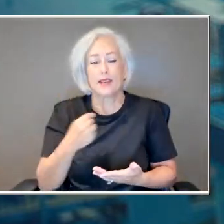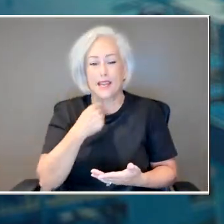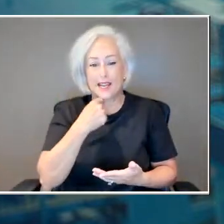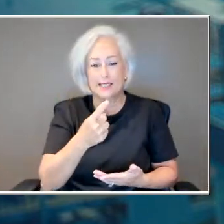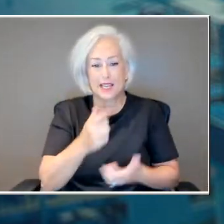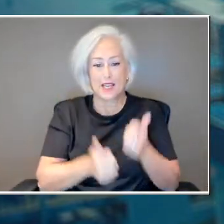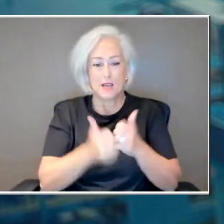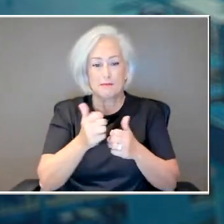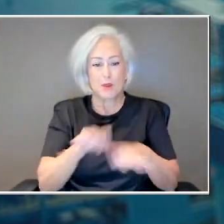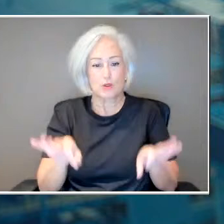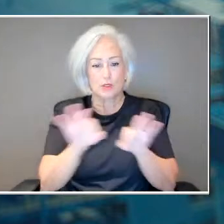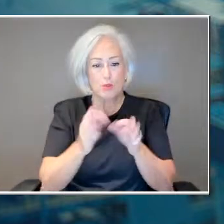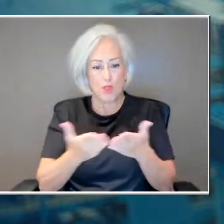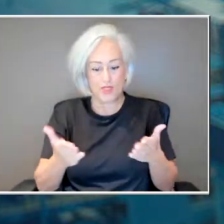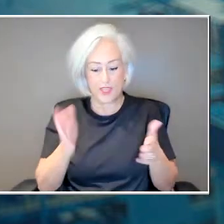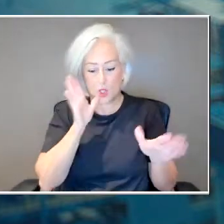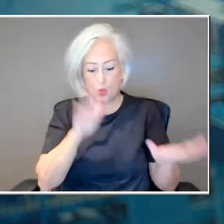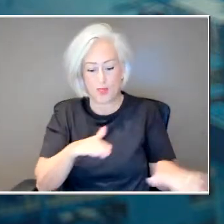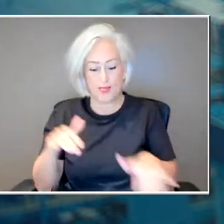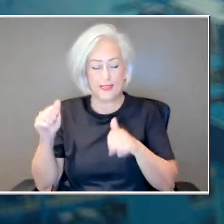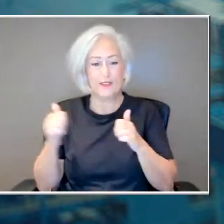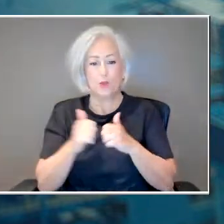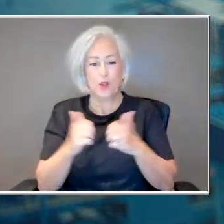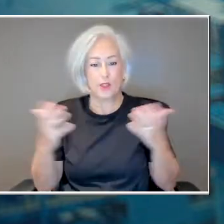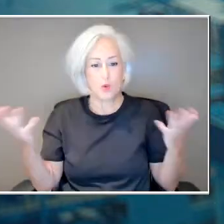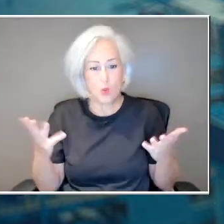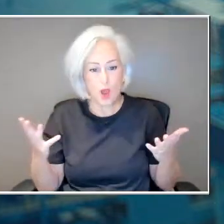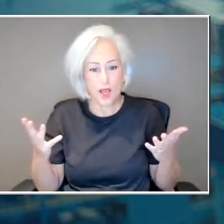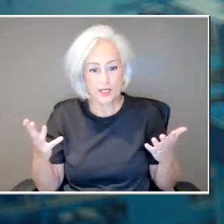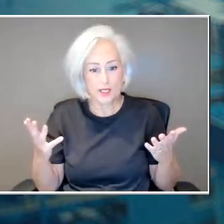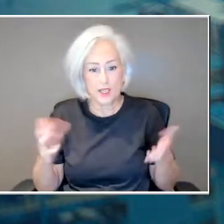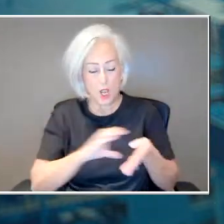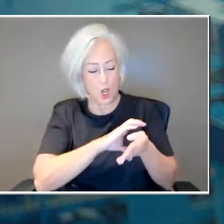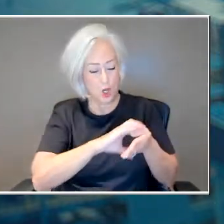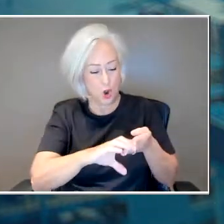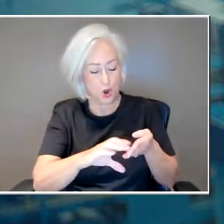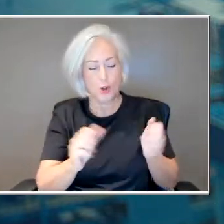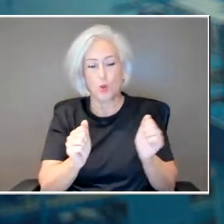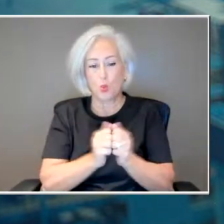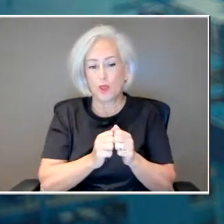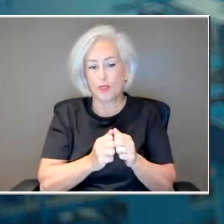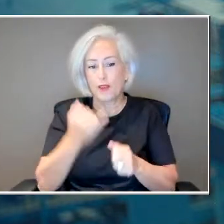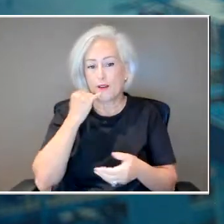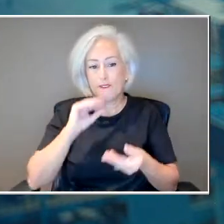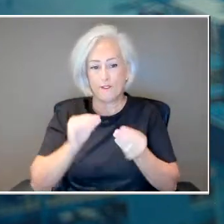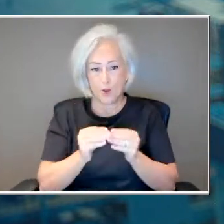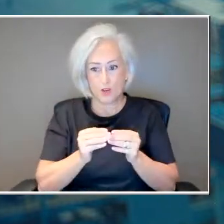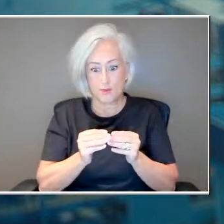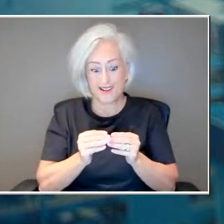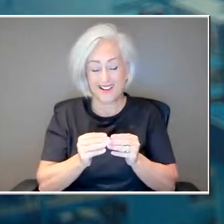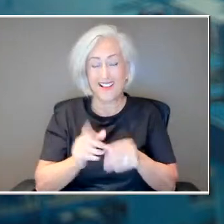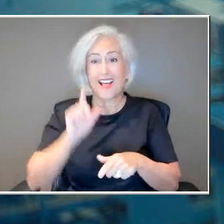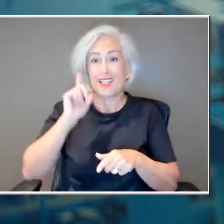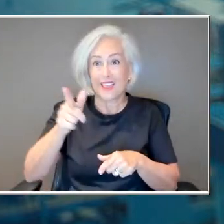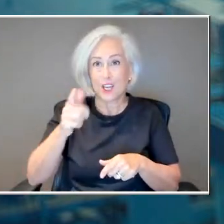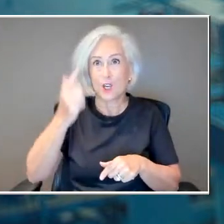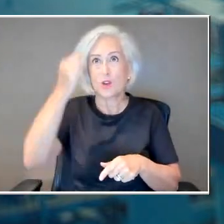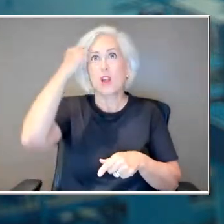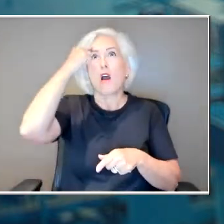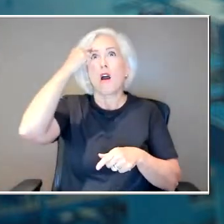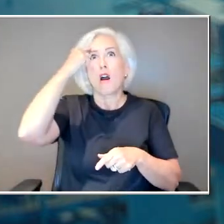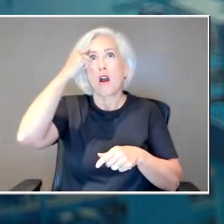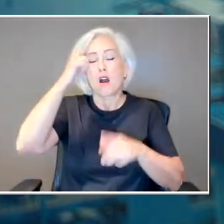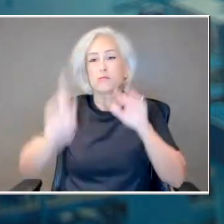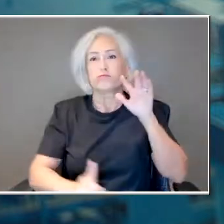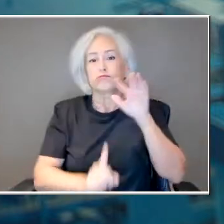phone number, because questions hit at the parking lot. That's what we expect when you have time to digest, because it's so much information. And I am very sincere when I tell patients